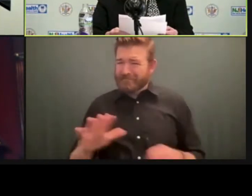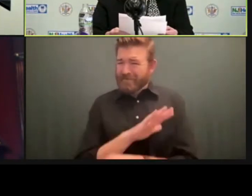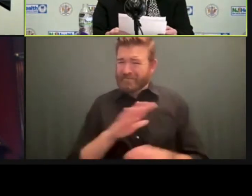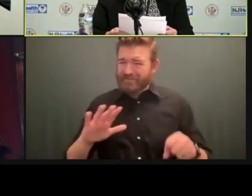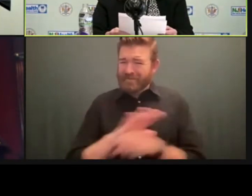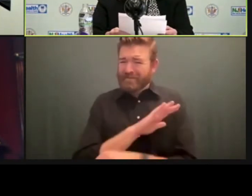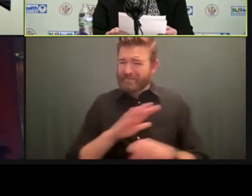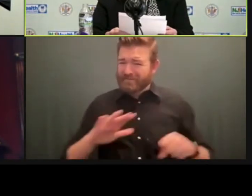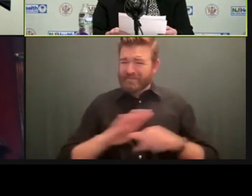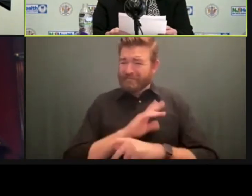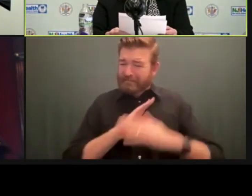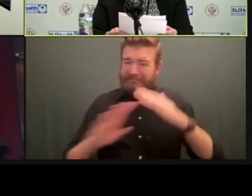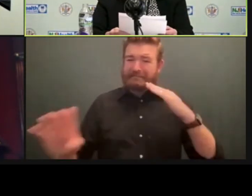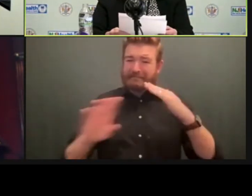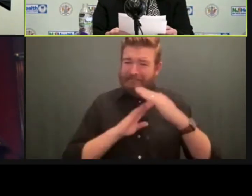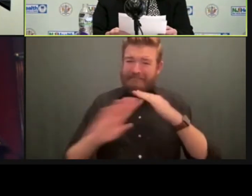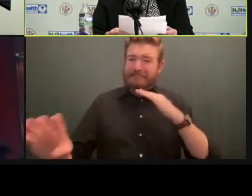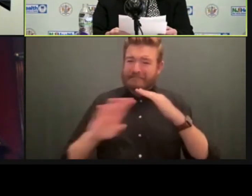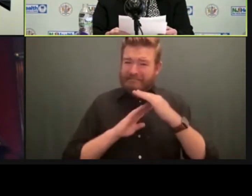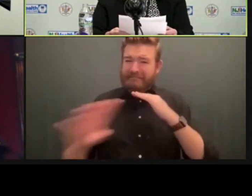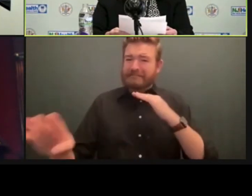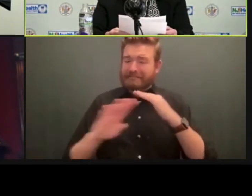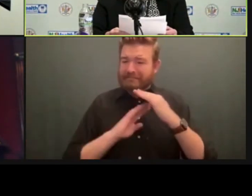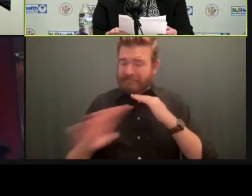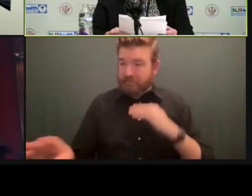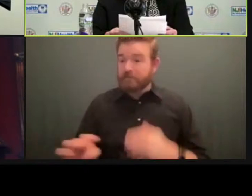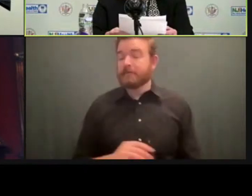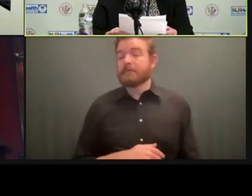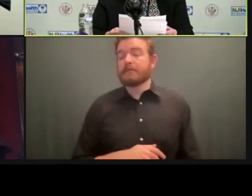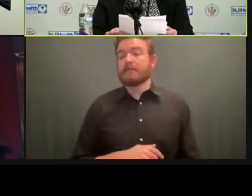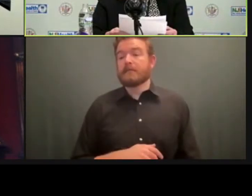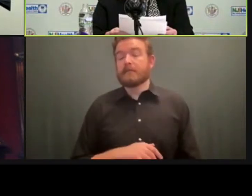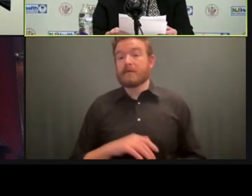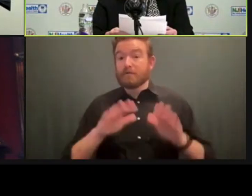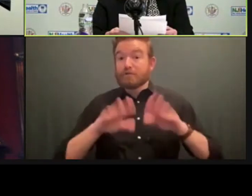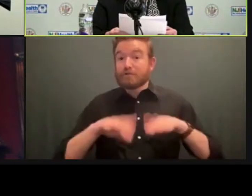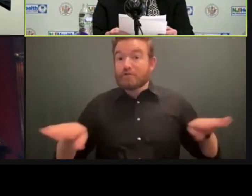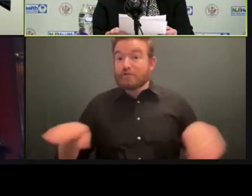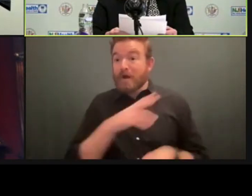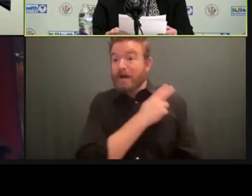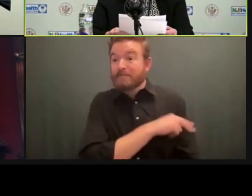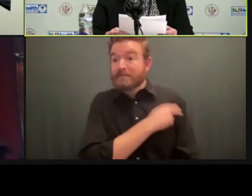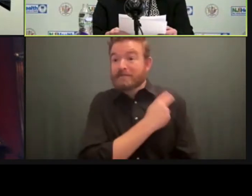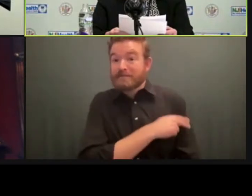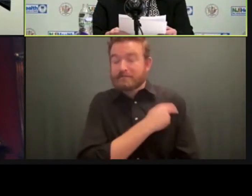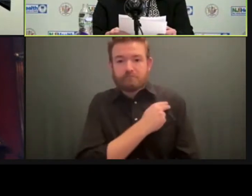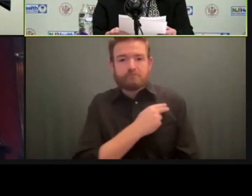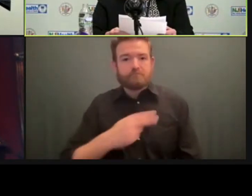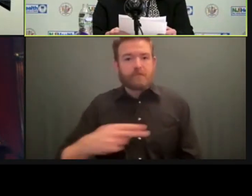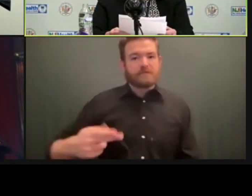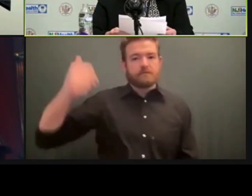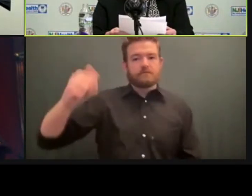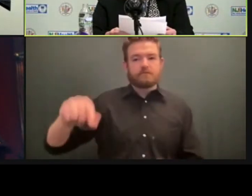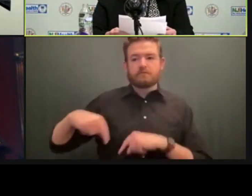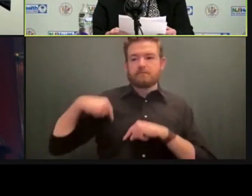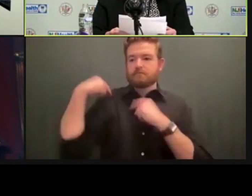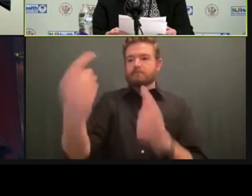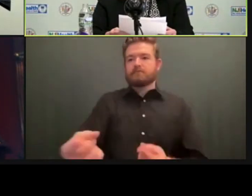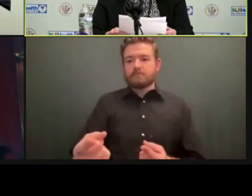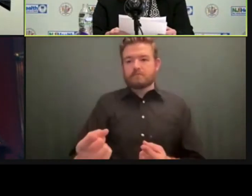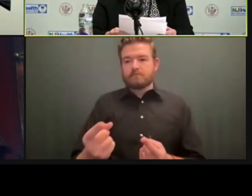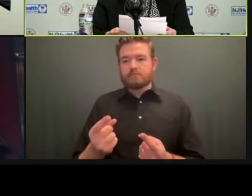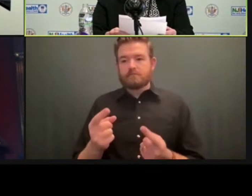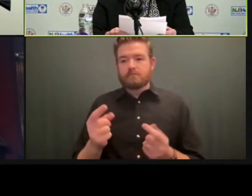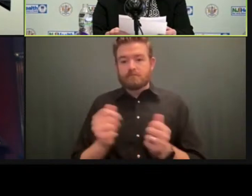seeing the highest number of pediatric hospitalizations that we have seen, either with a principal diagnosis or